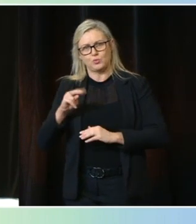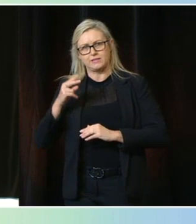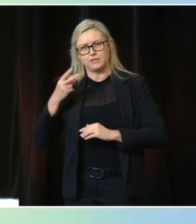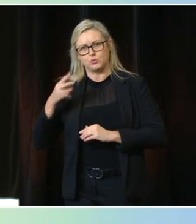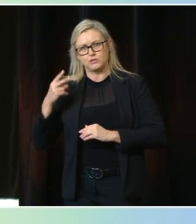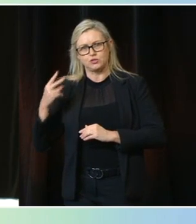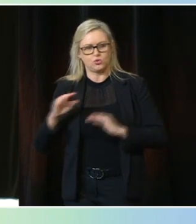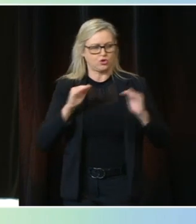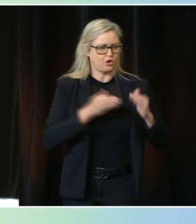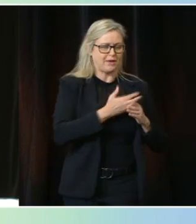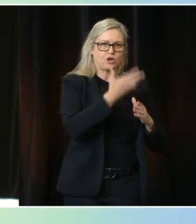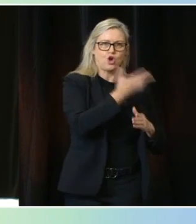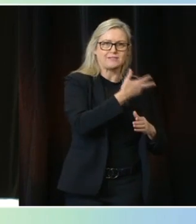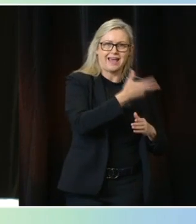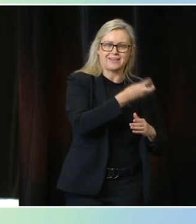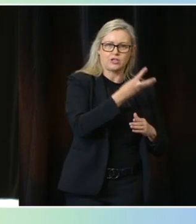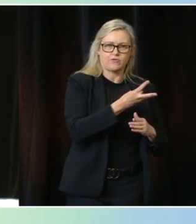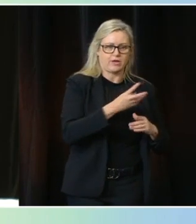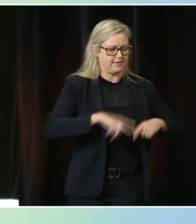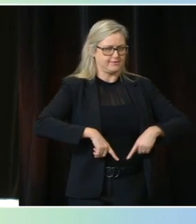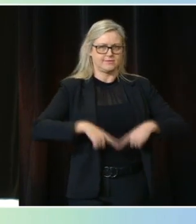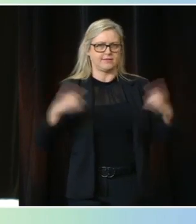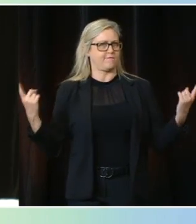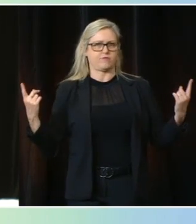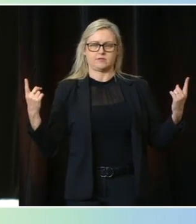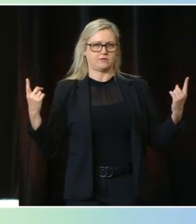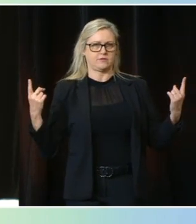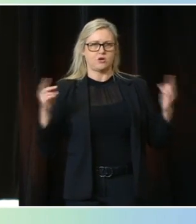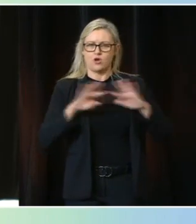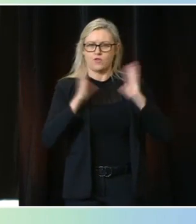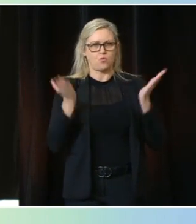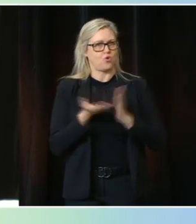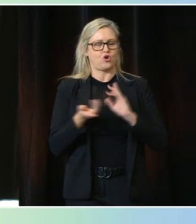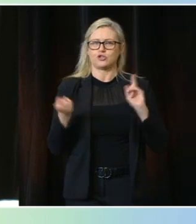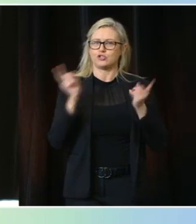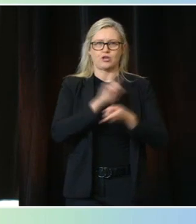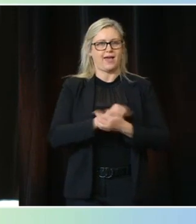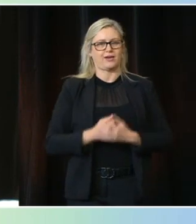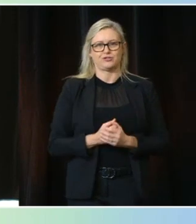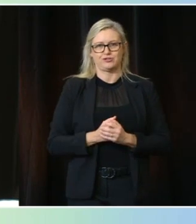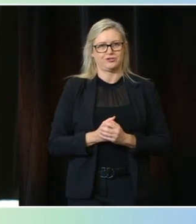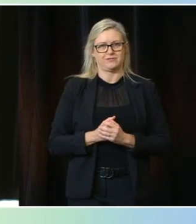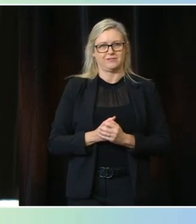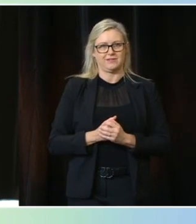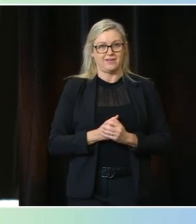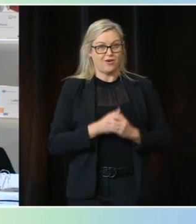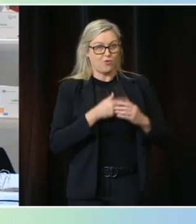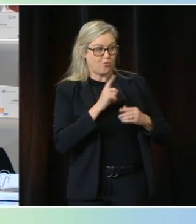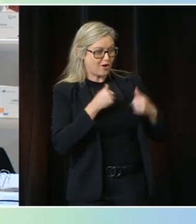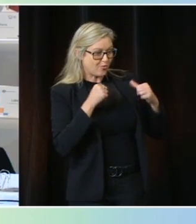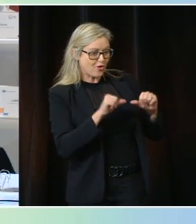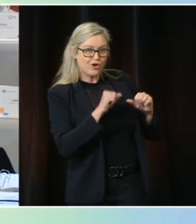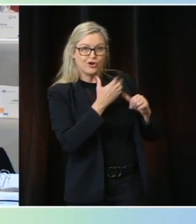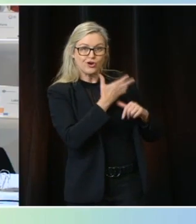world the world has been transformed we don't have the same levers to pull